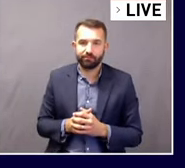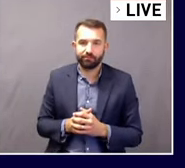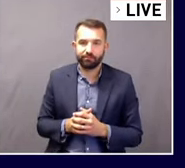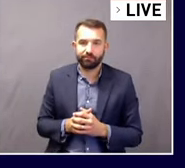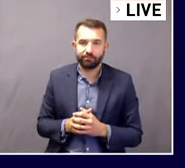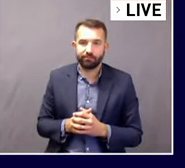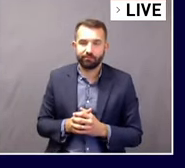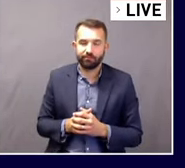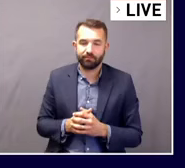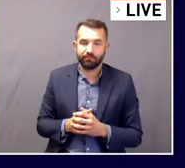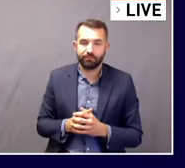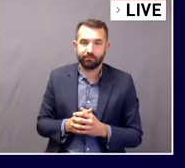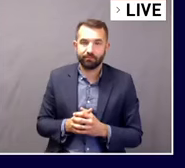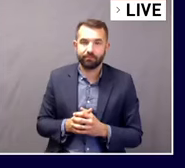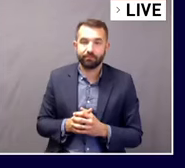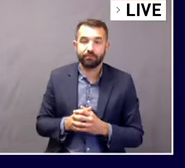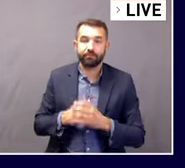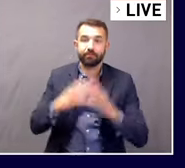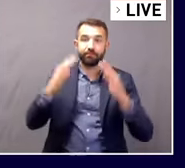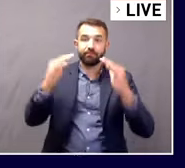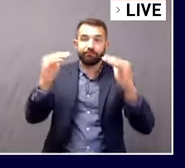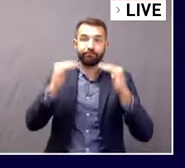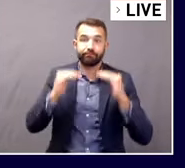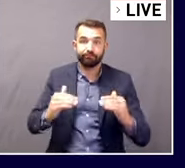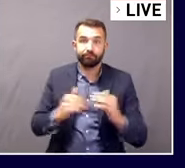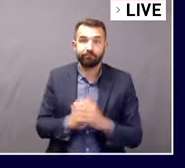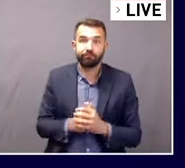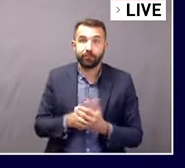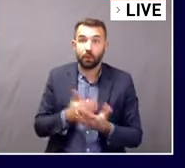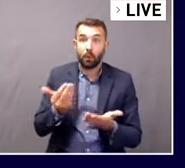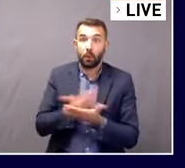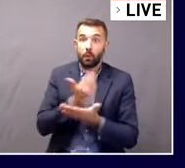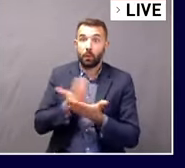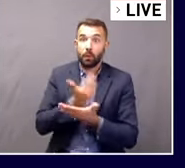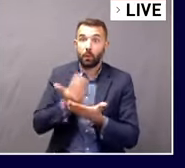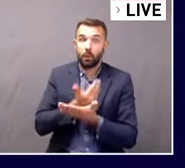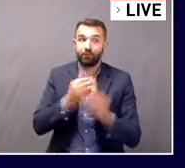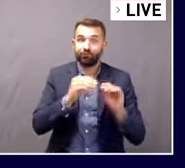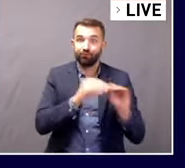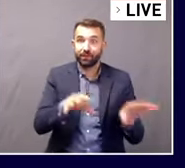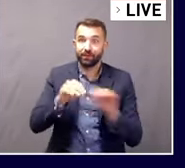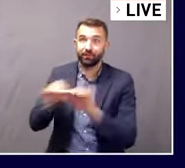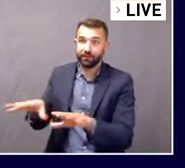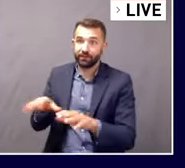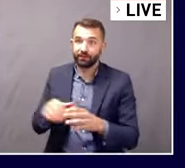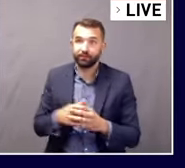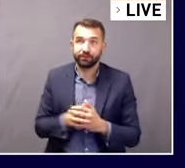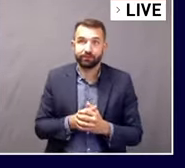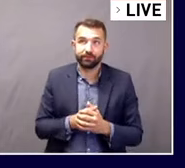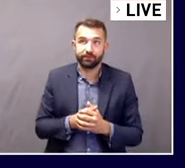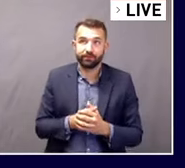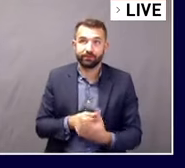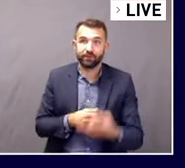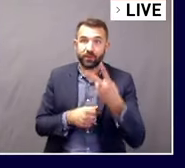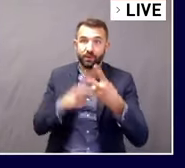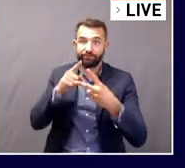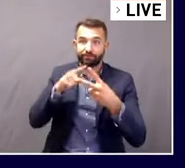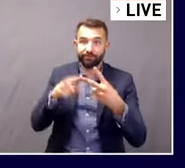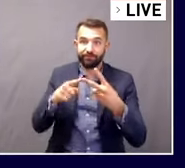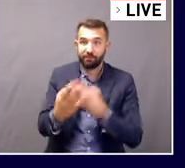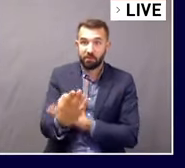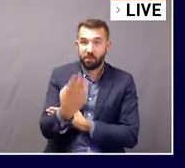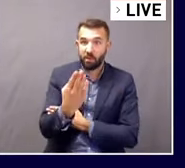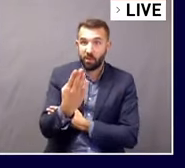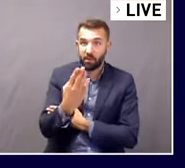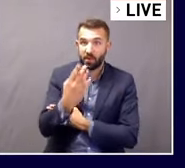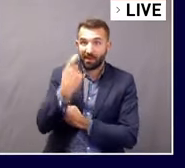I'd like to turn next to some new outbreaks. Maine CDC just this morning opened up an outbreak